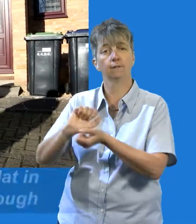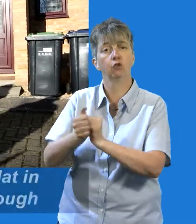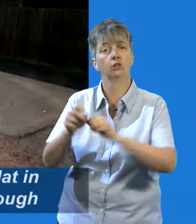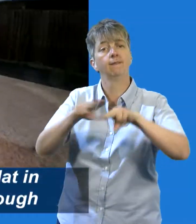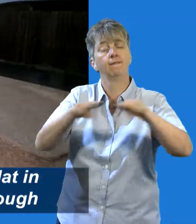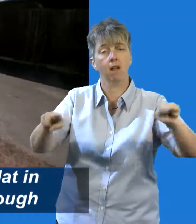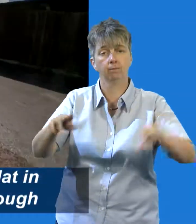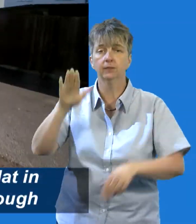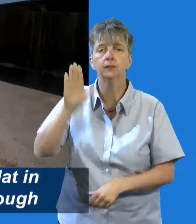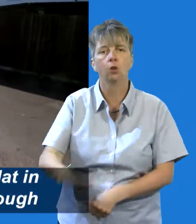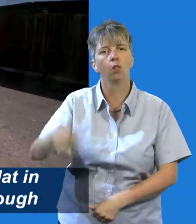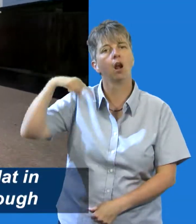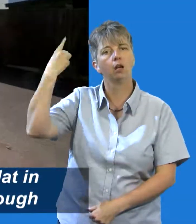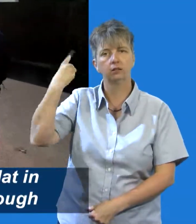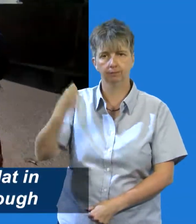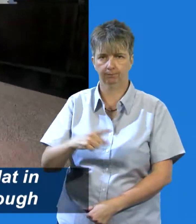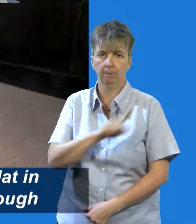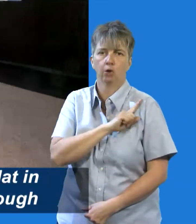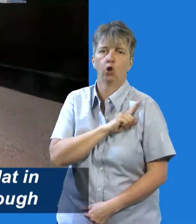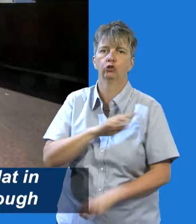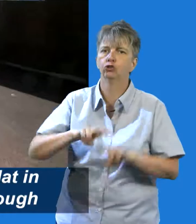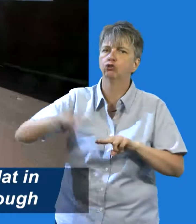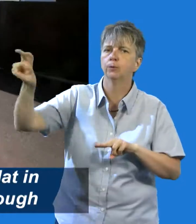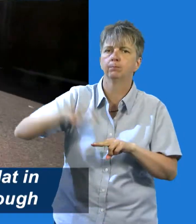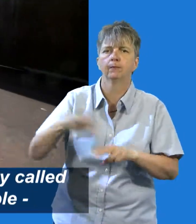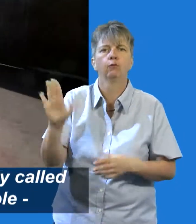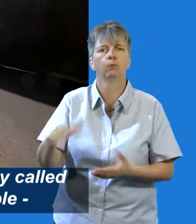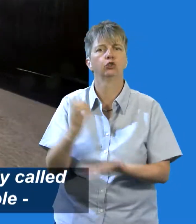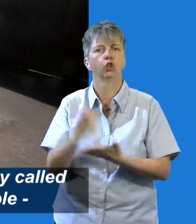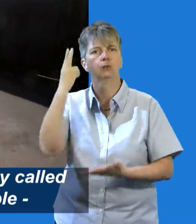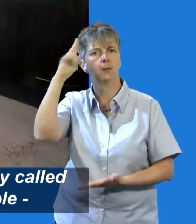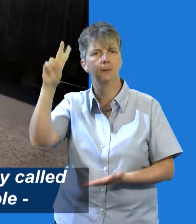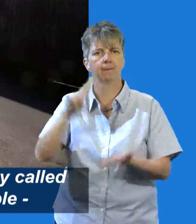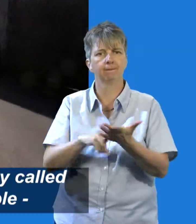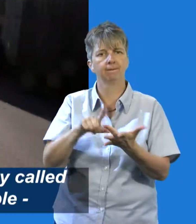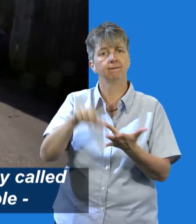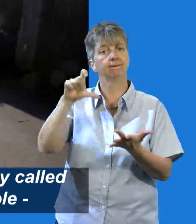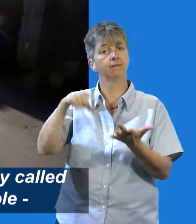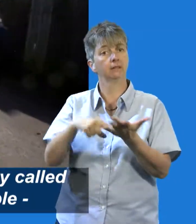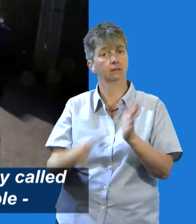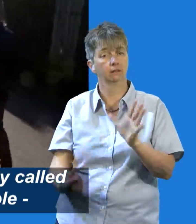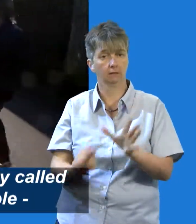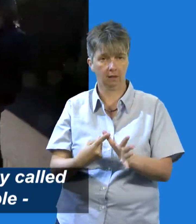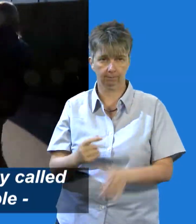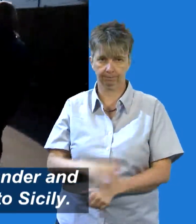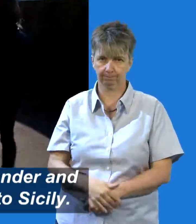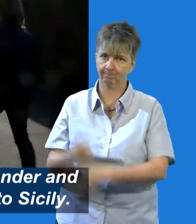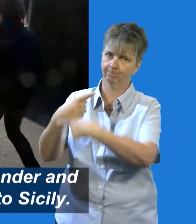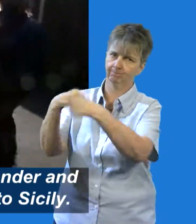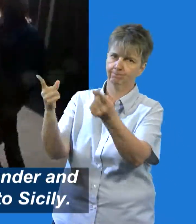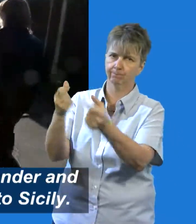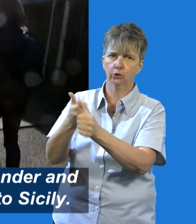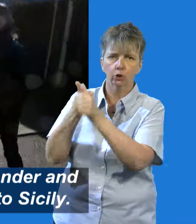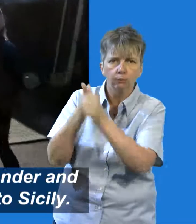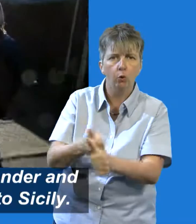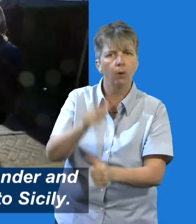We met in a mutual friend's flat in South London. It was through this organised trip by this charity called Victor, which supports people, visually